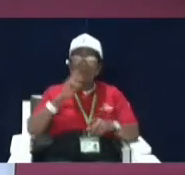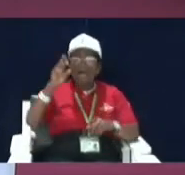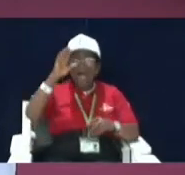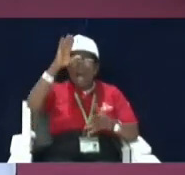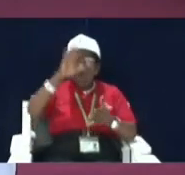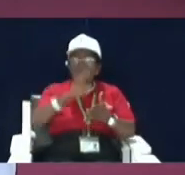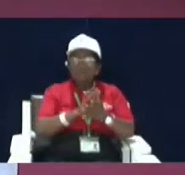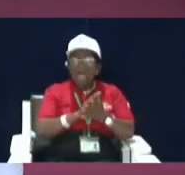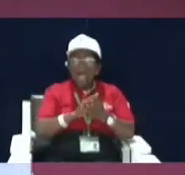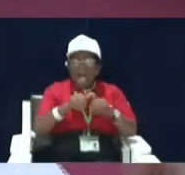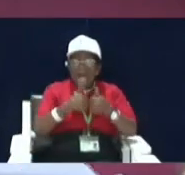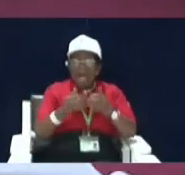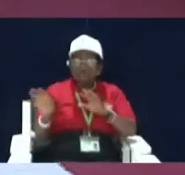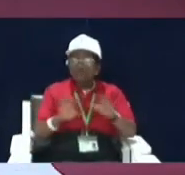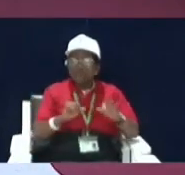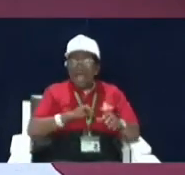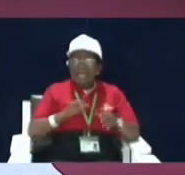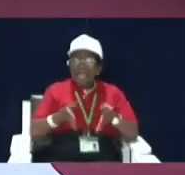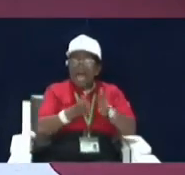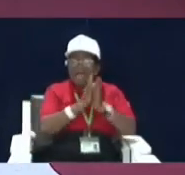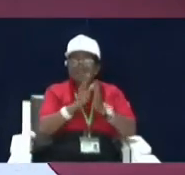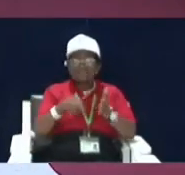question?